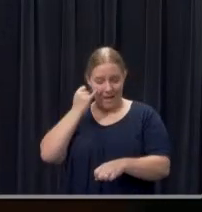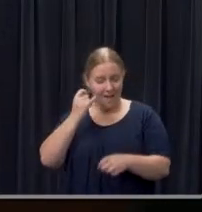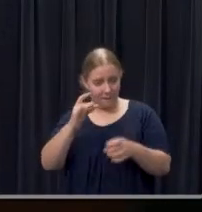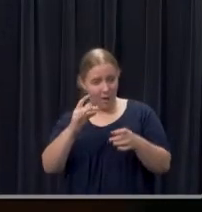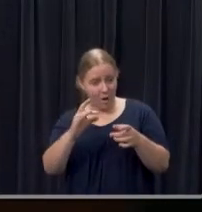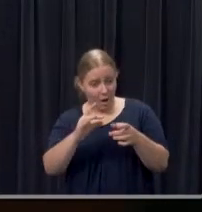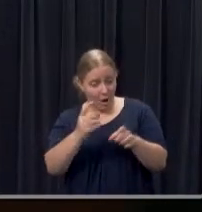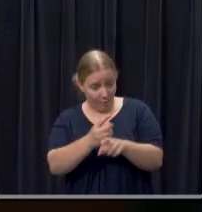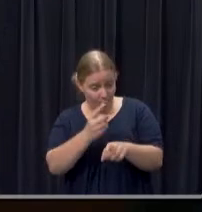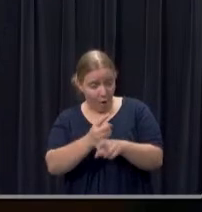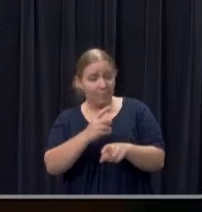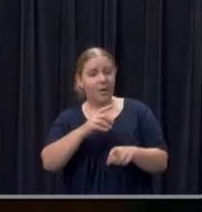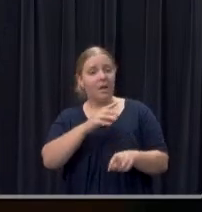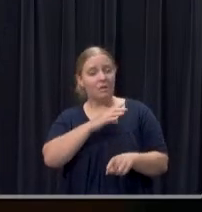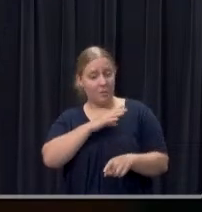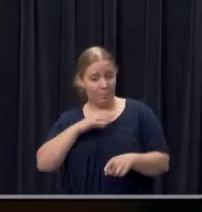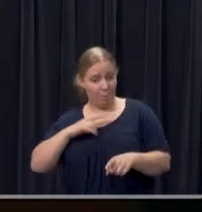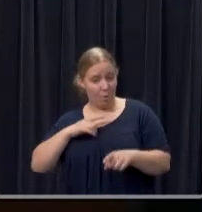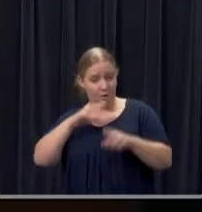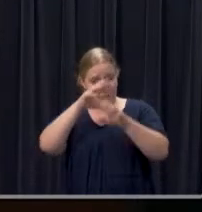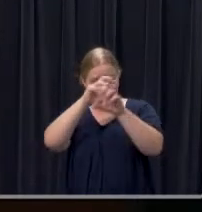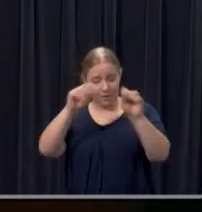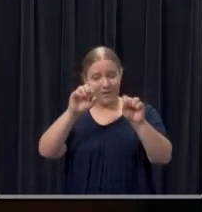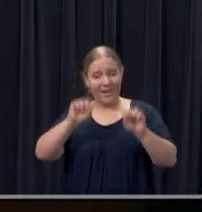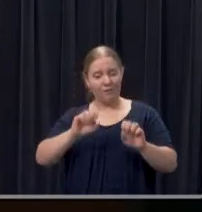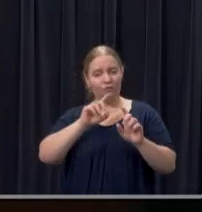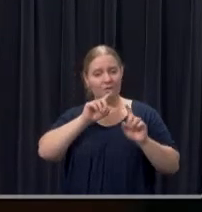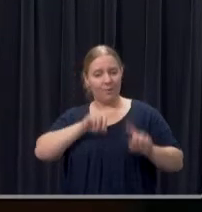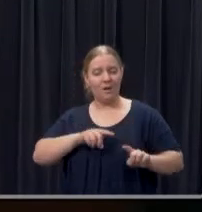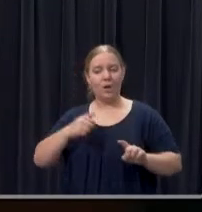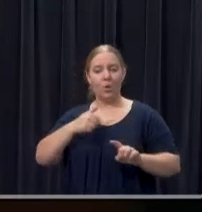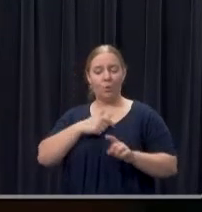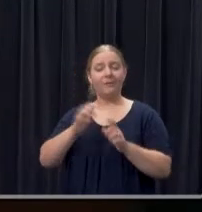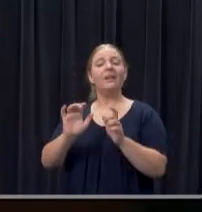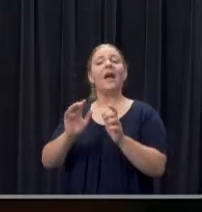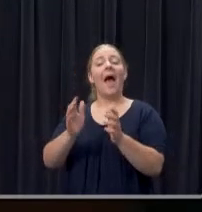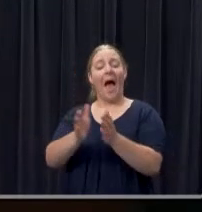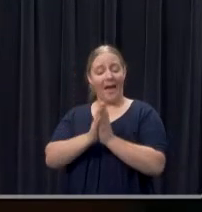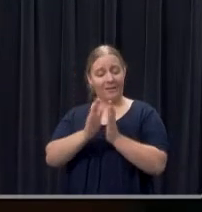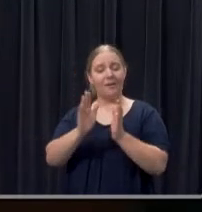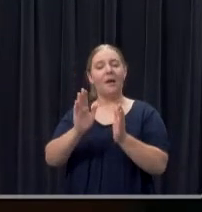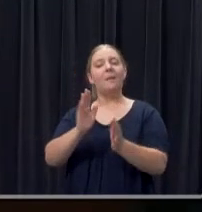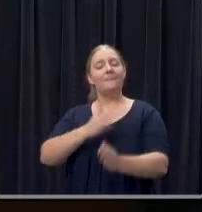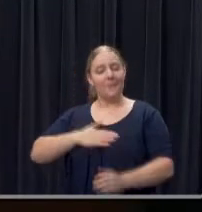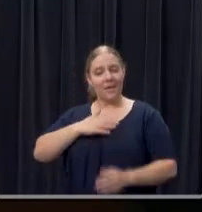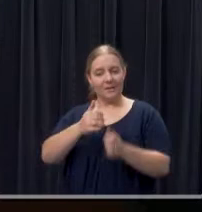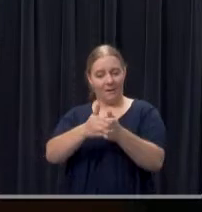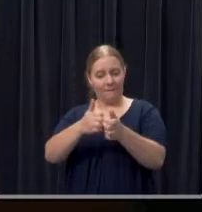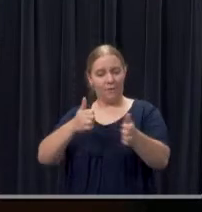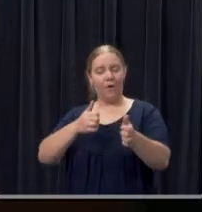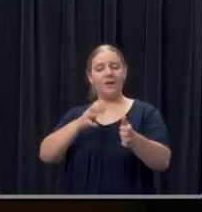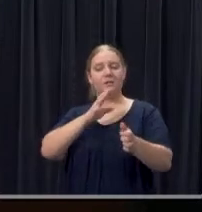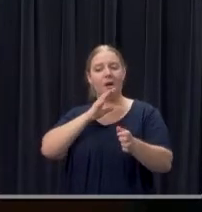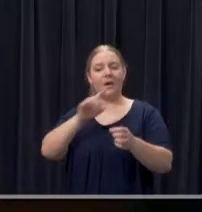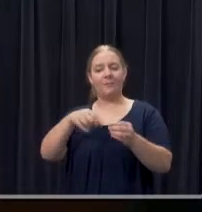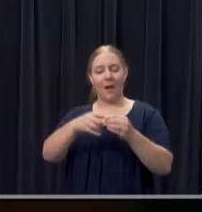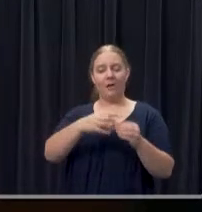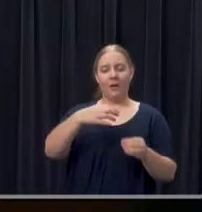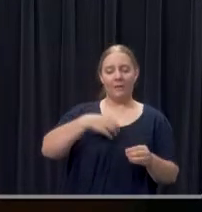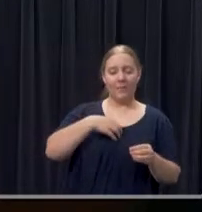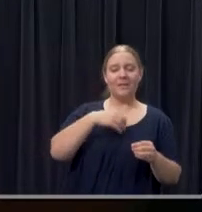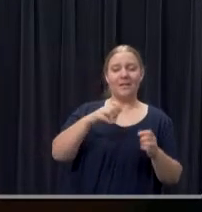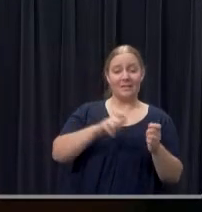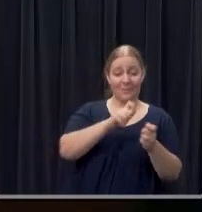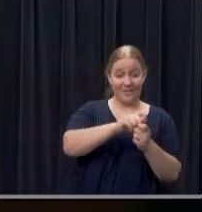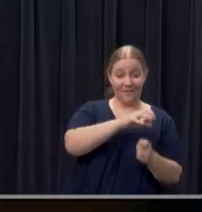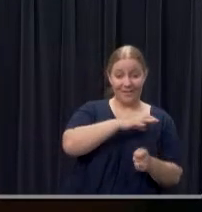or refer to another individual. We ask that speakers refrain from discussing complaints involving individual staff members